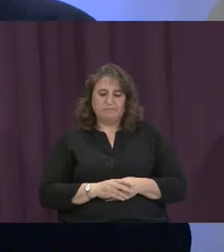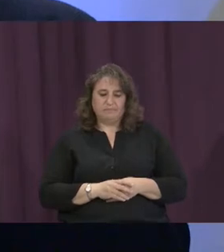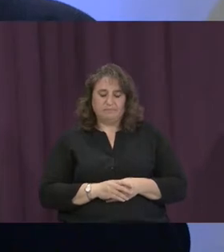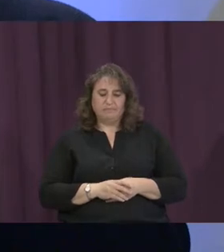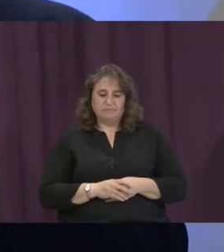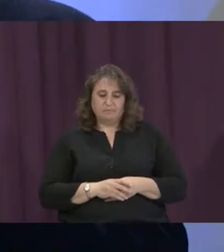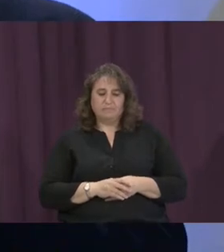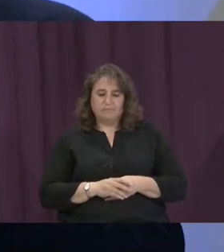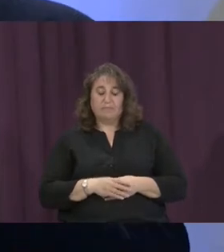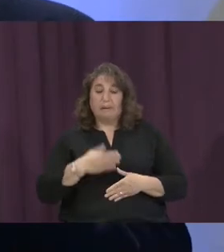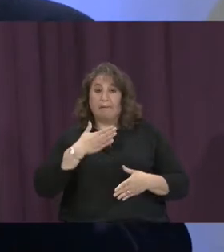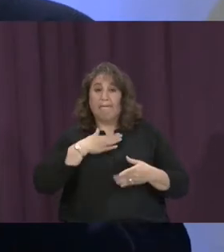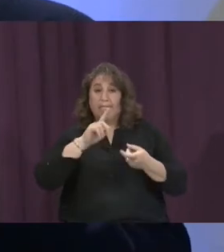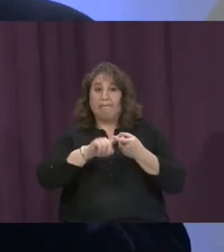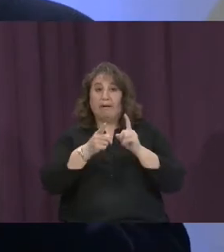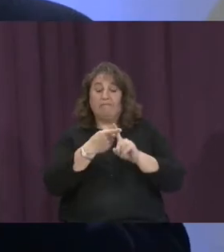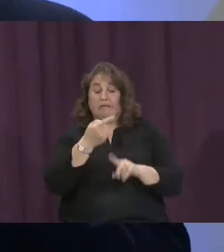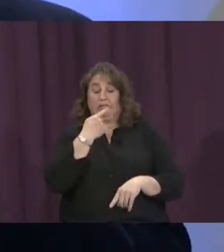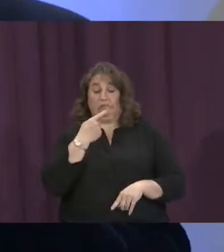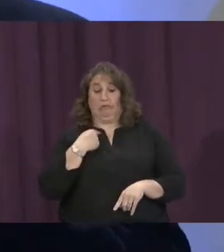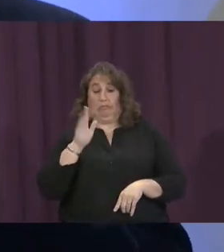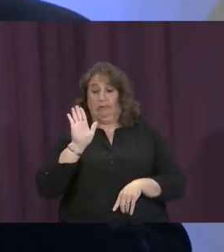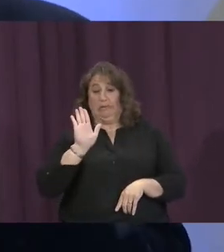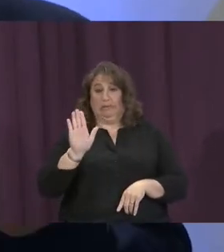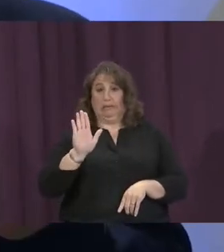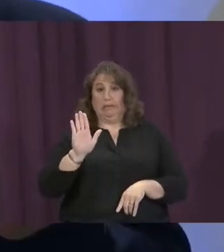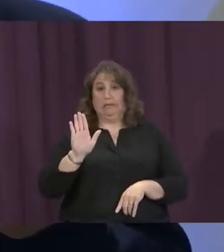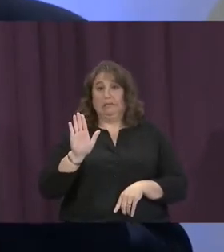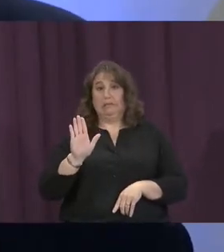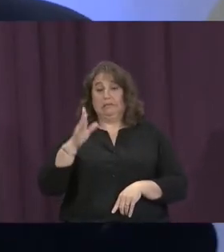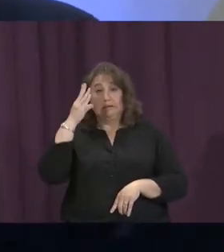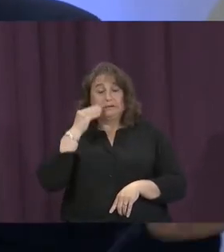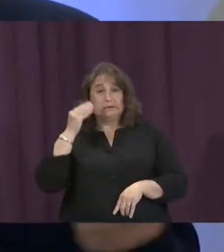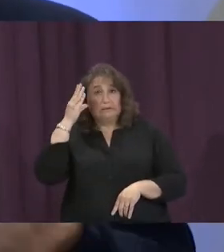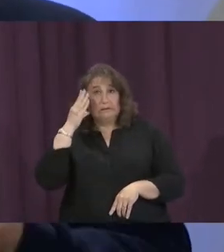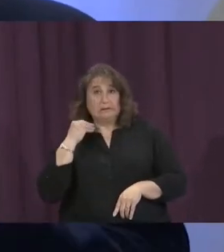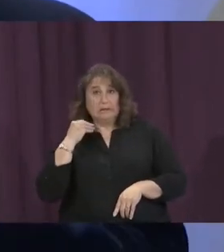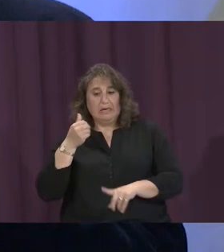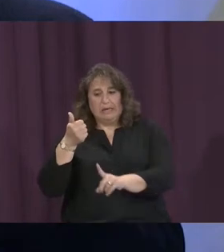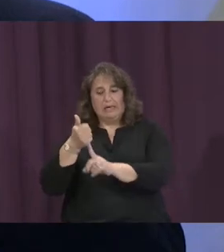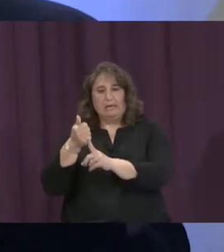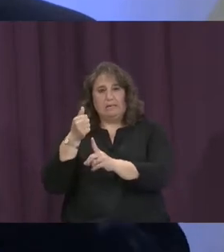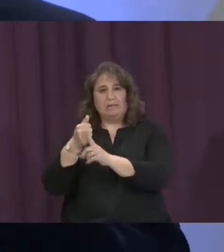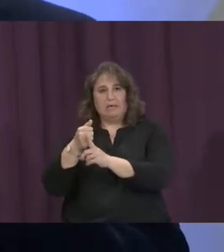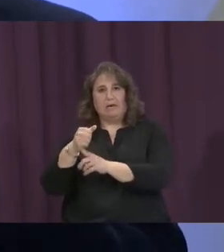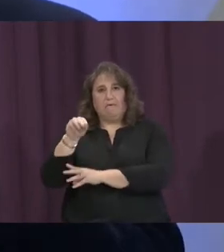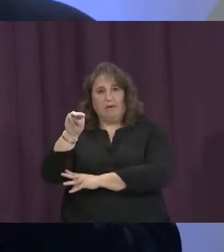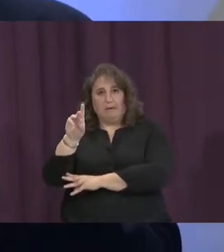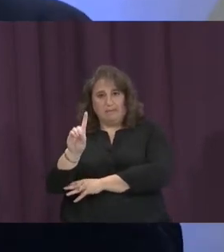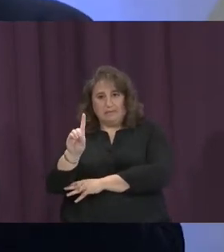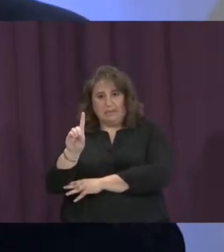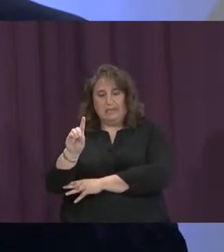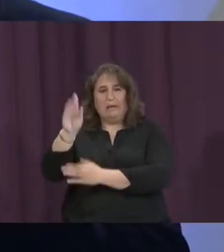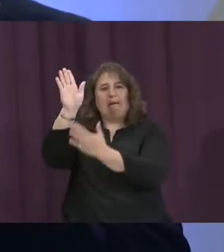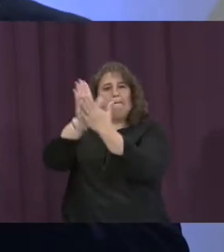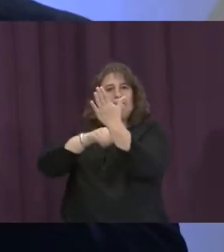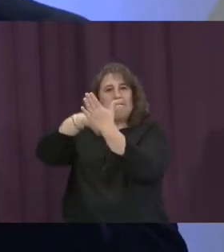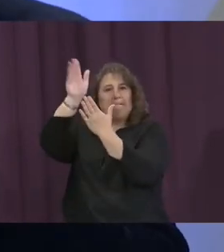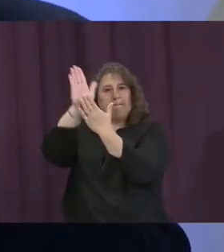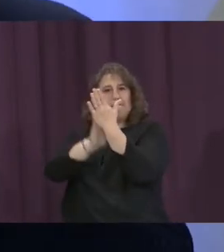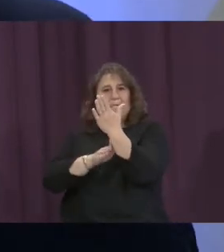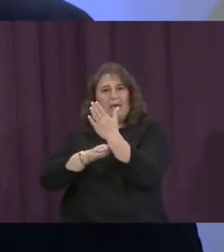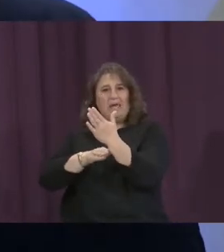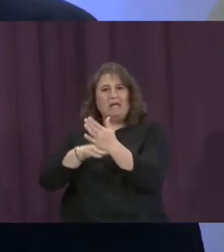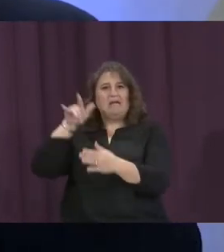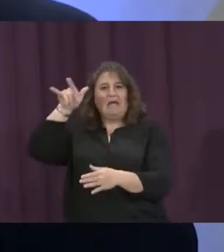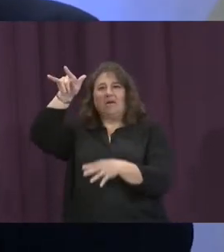and he shared his experience. He had muscular dystrophy and he could paint, he could skydive.